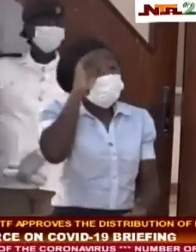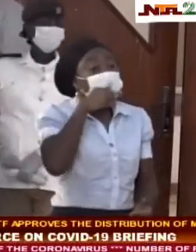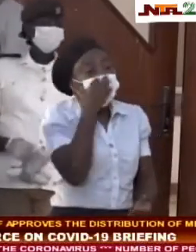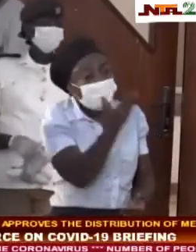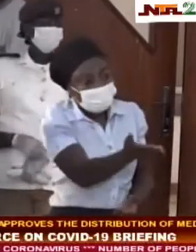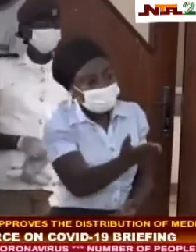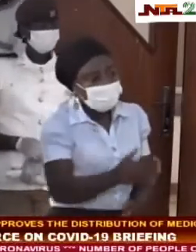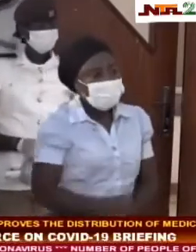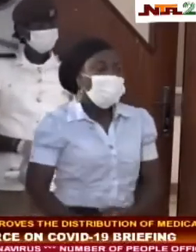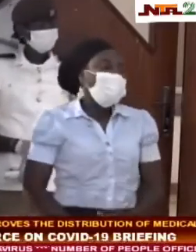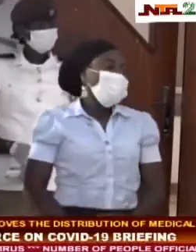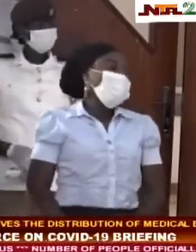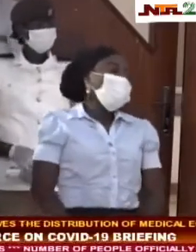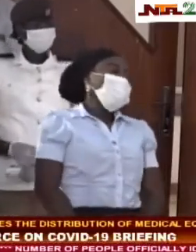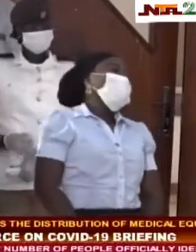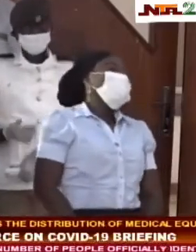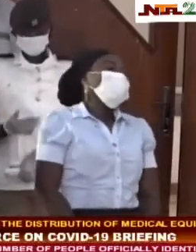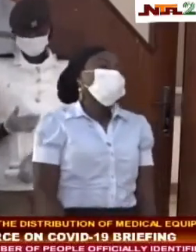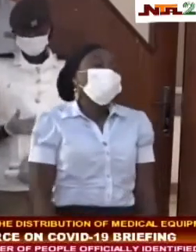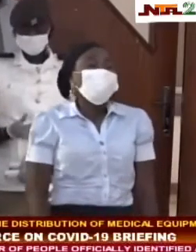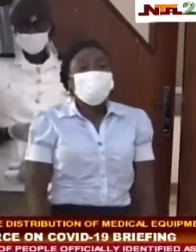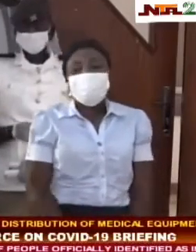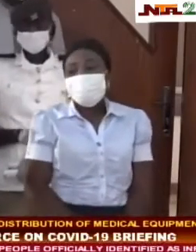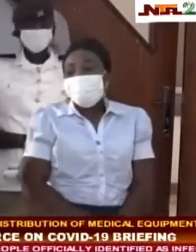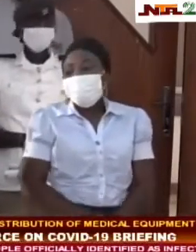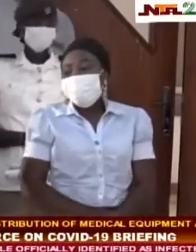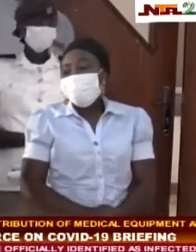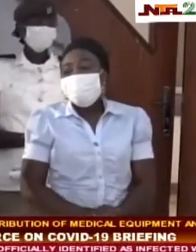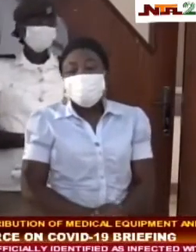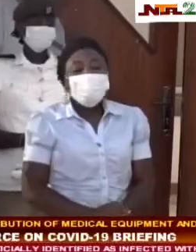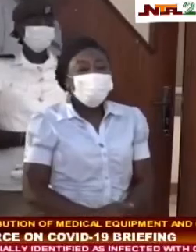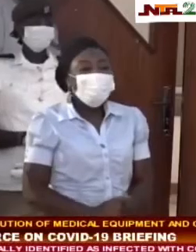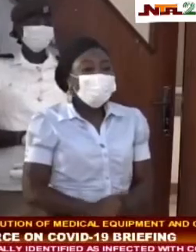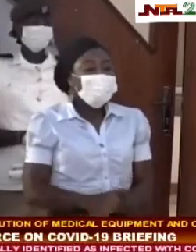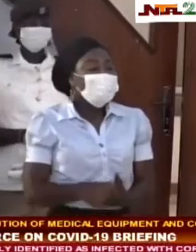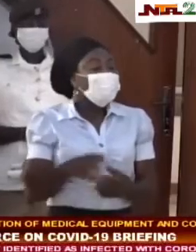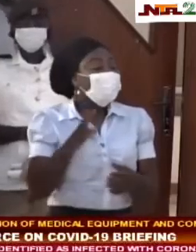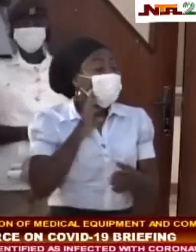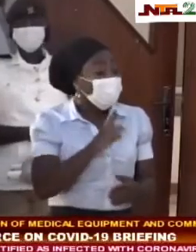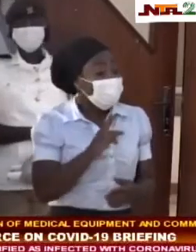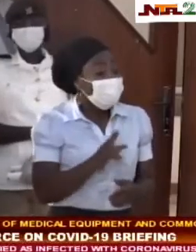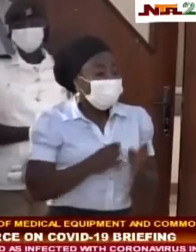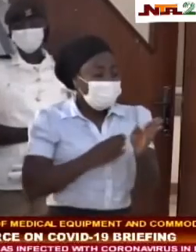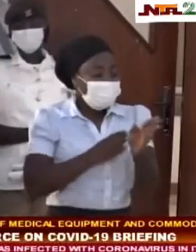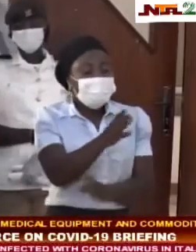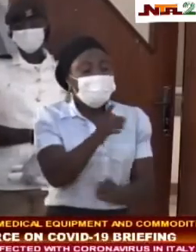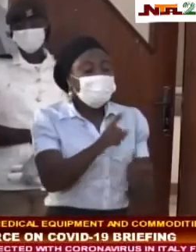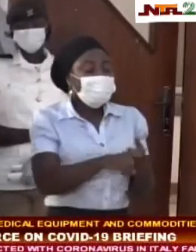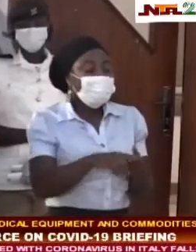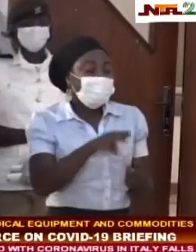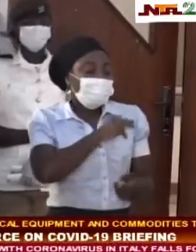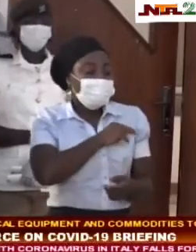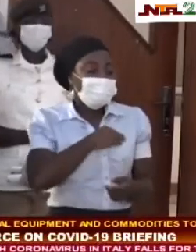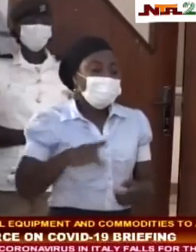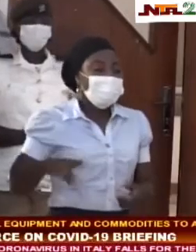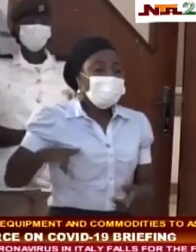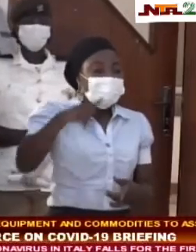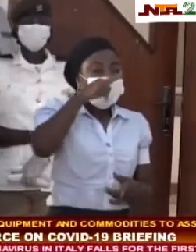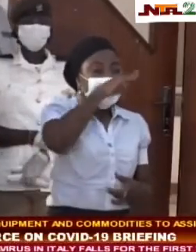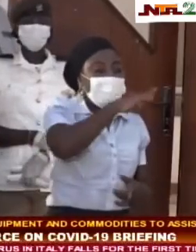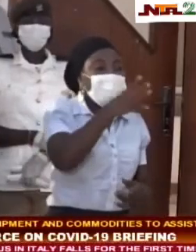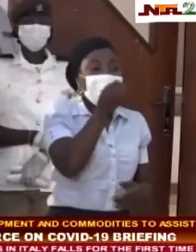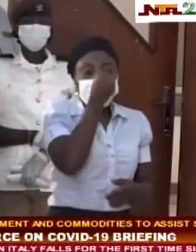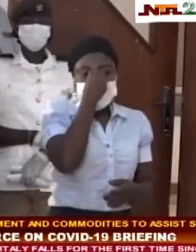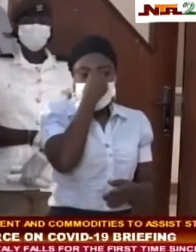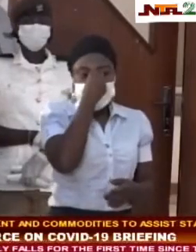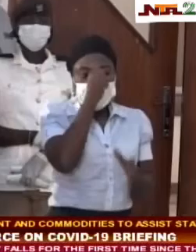Sorry. I didn't see when you came in, sorry. Okay, sir, the question is for you. The Sokoto State